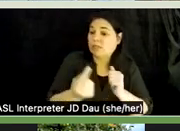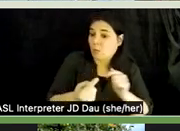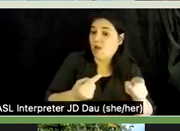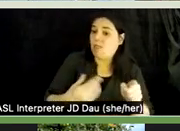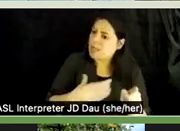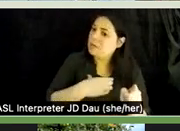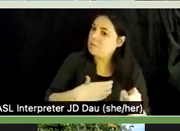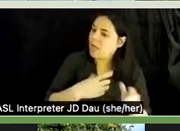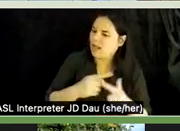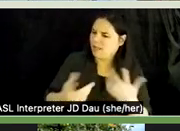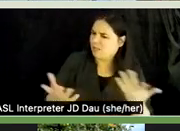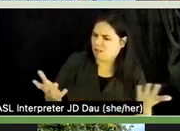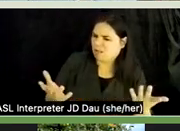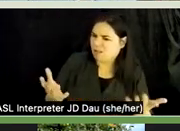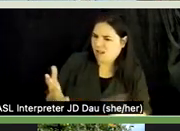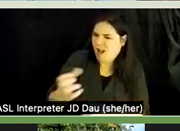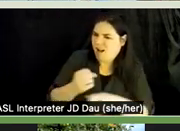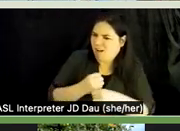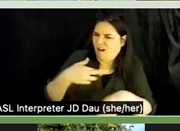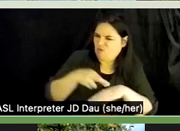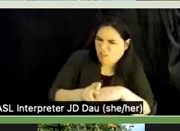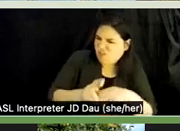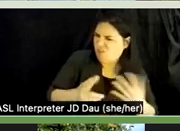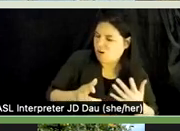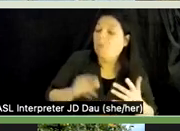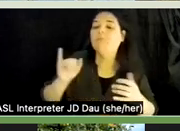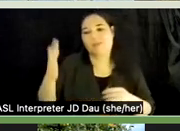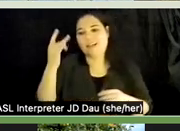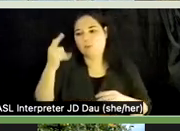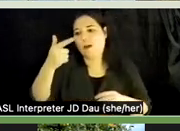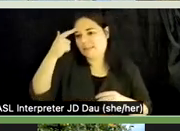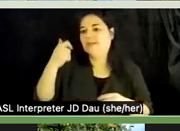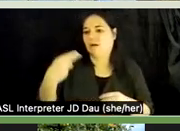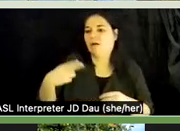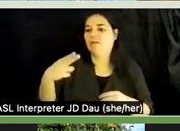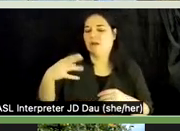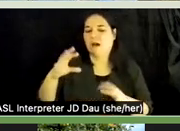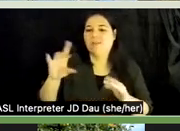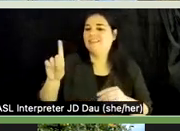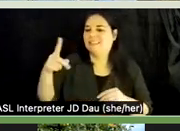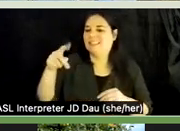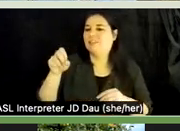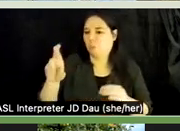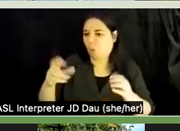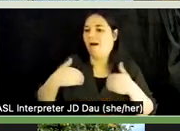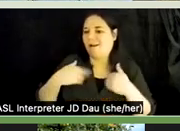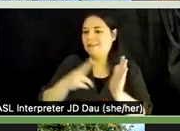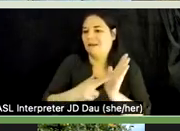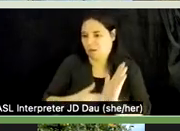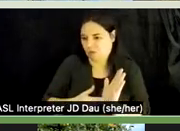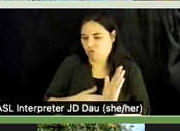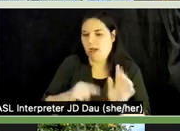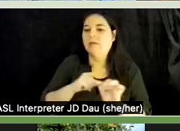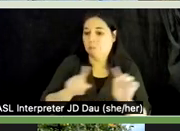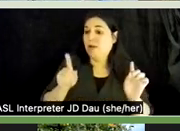happens. That's why it happens. But it'll still be treated as a federal fair housing